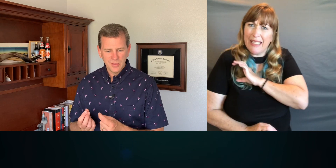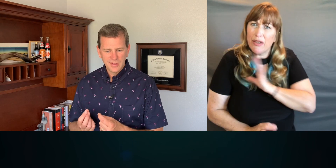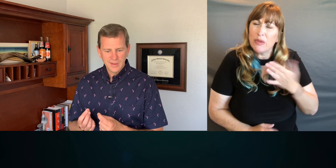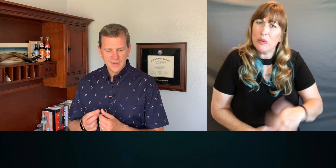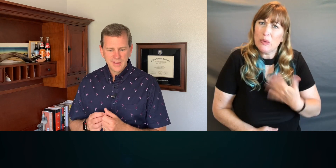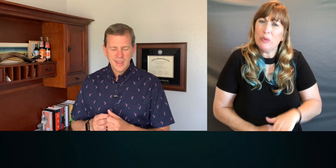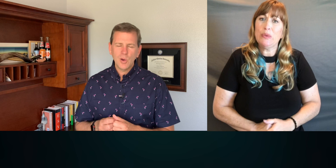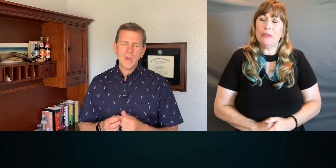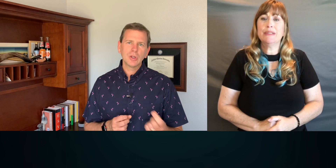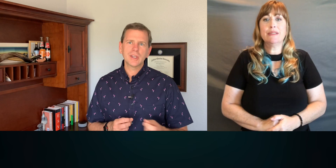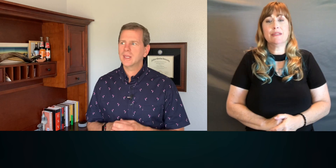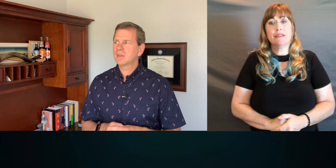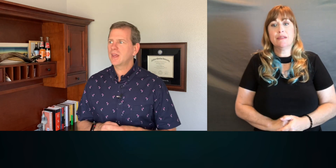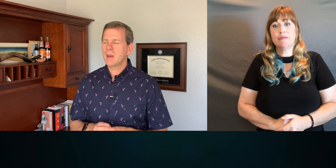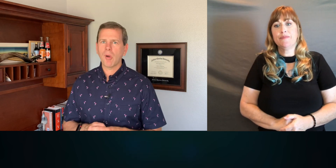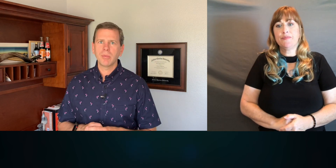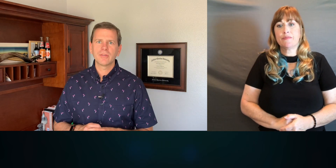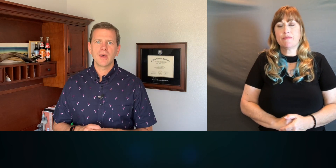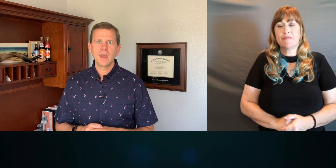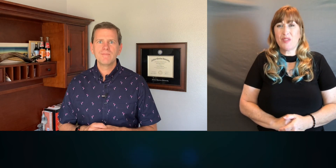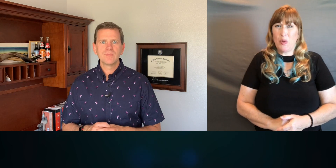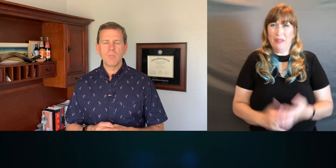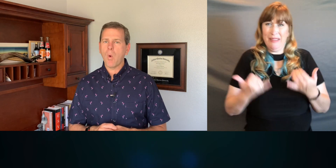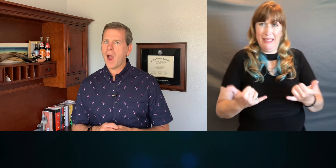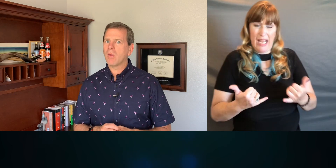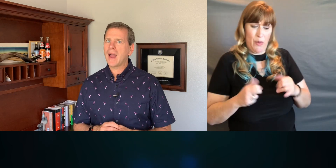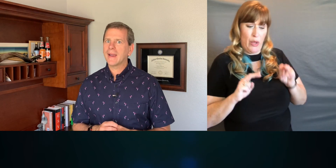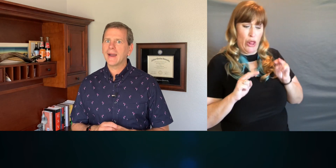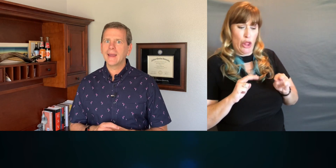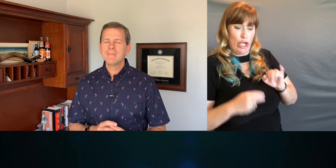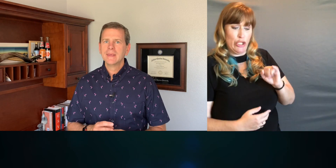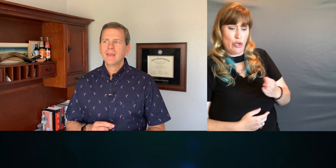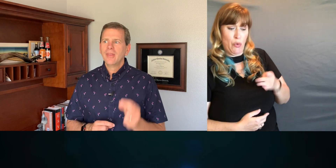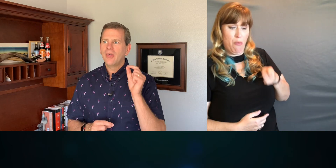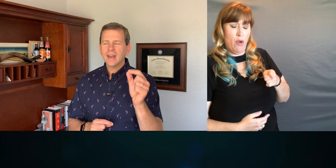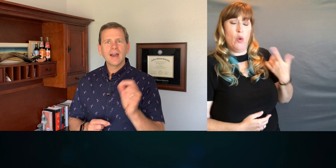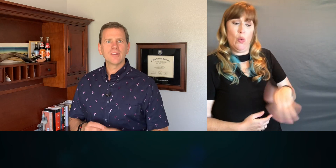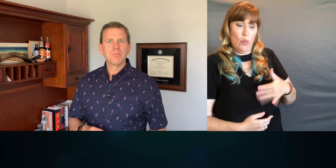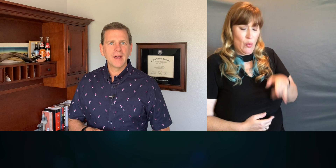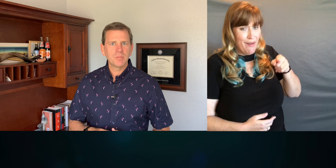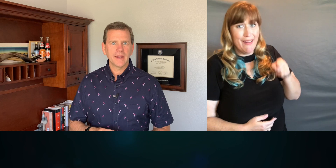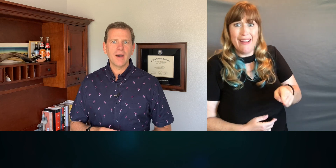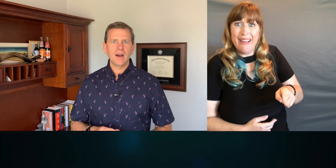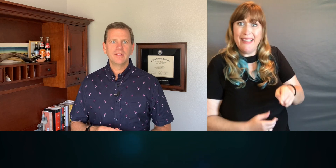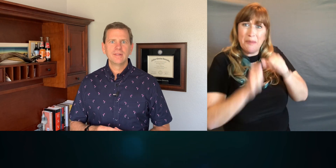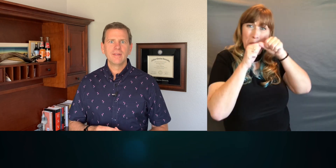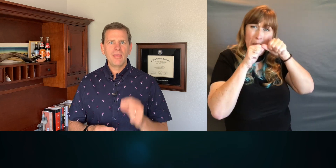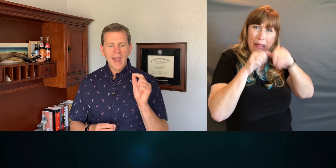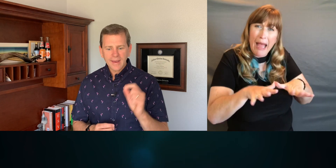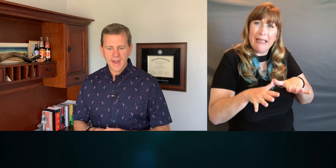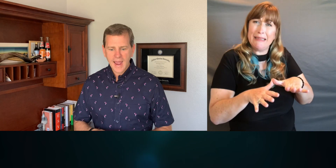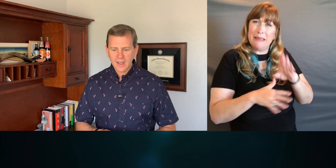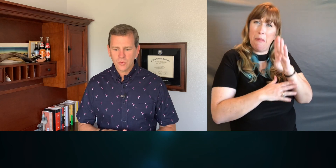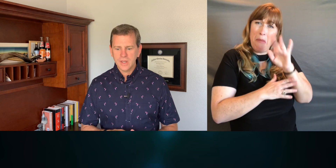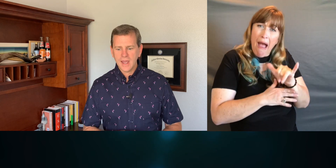Job. You know, we would look at him today and probably say, wow, that guy is blessed by God.